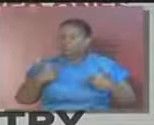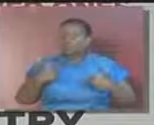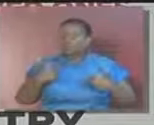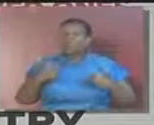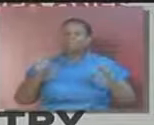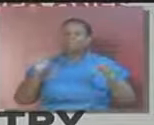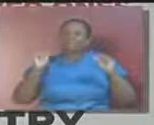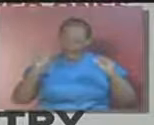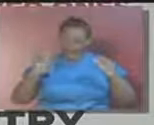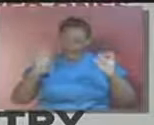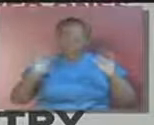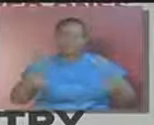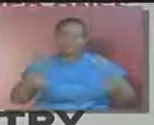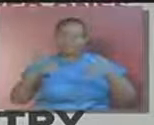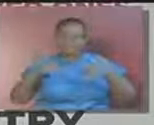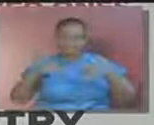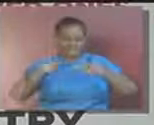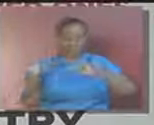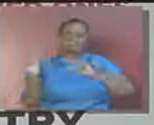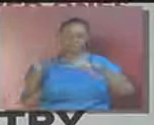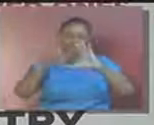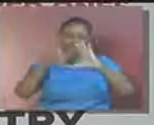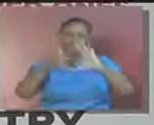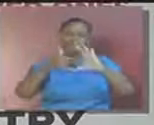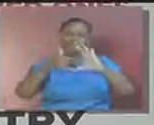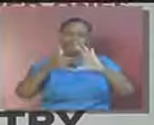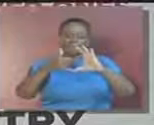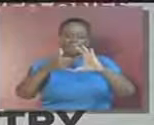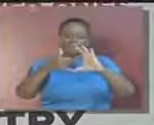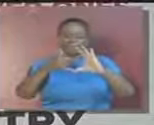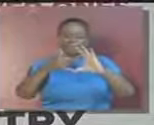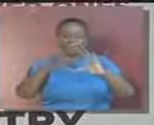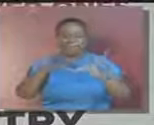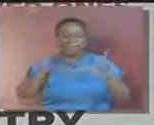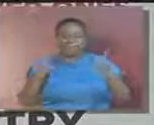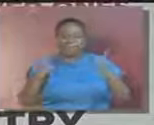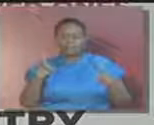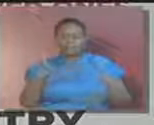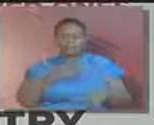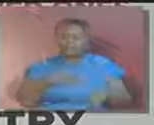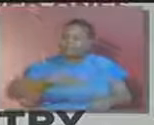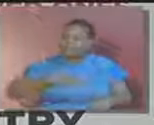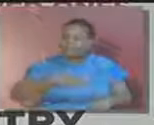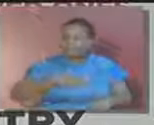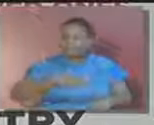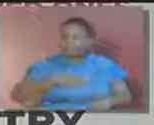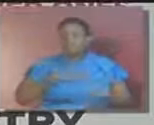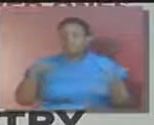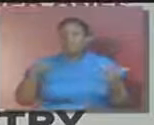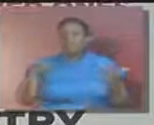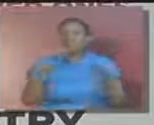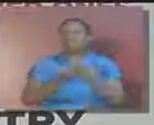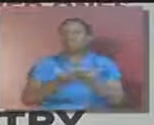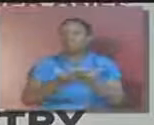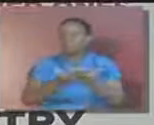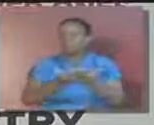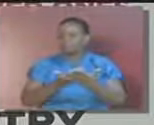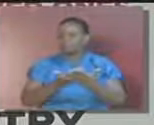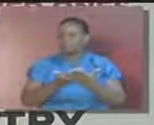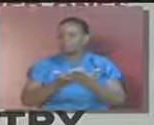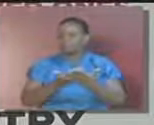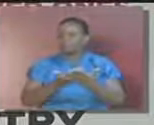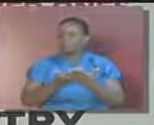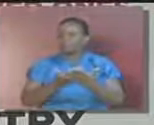ask is that you walk with some proof that you are, in fact, an NCD patient. A letter from your